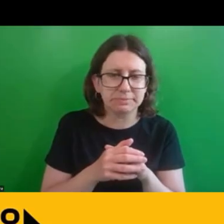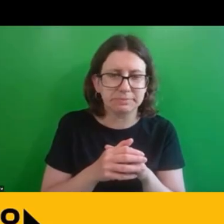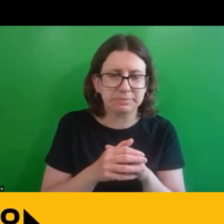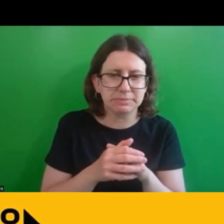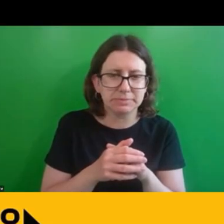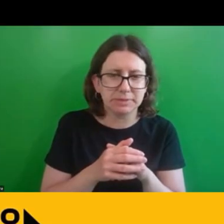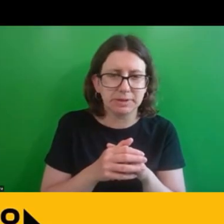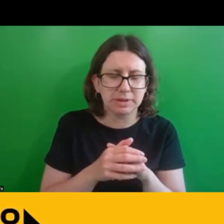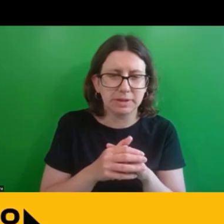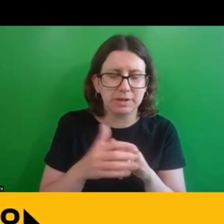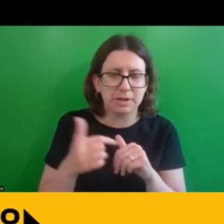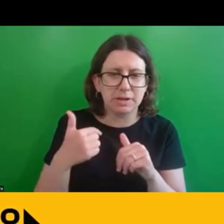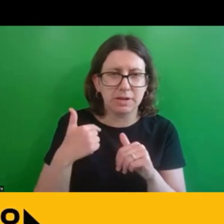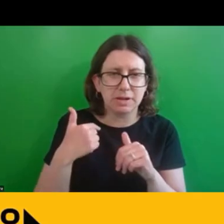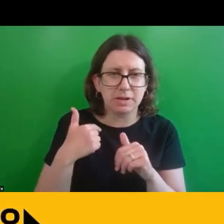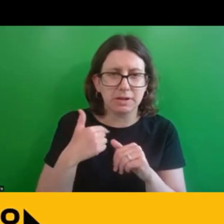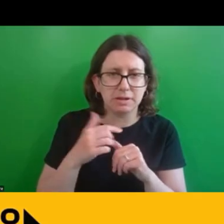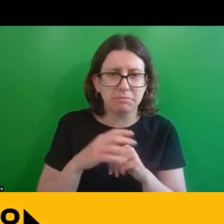regional lead